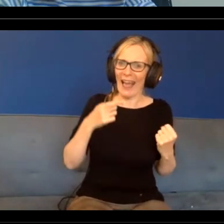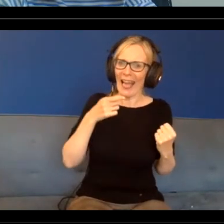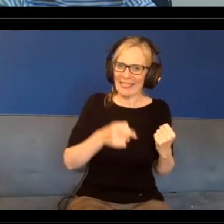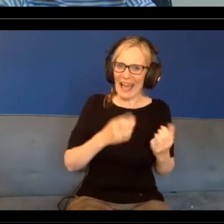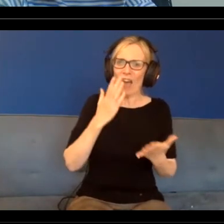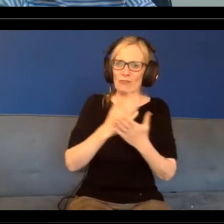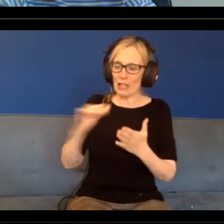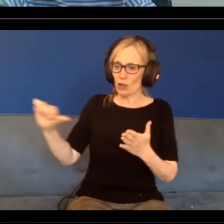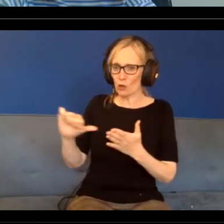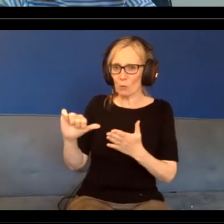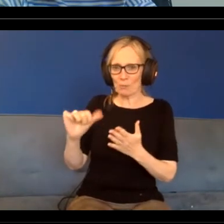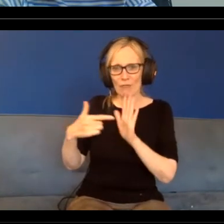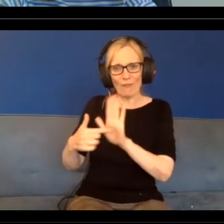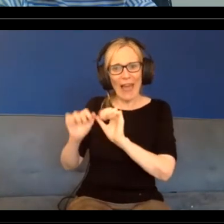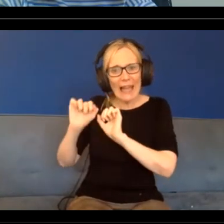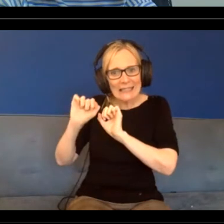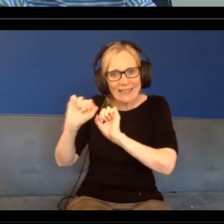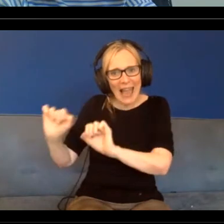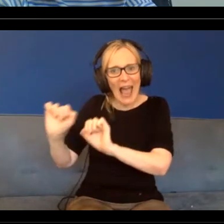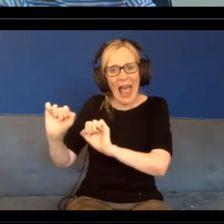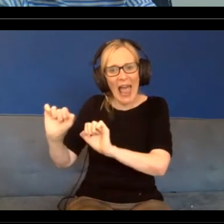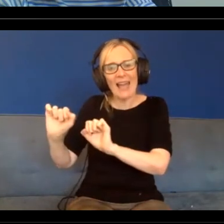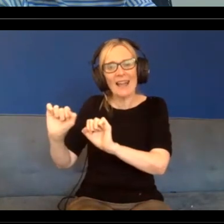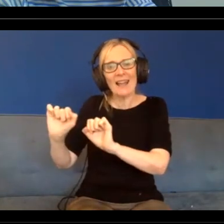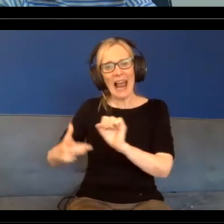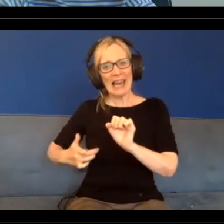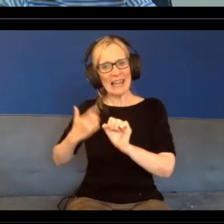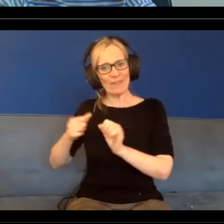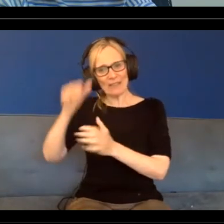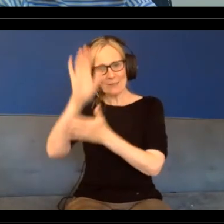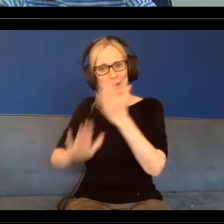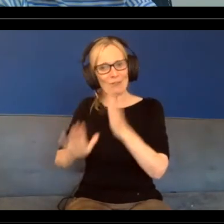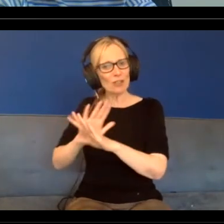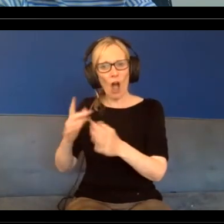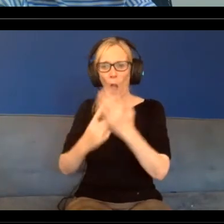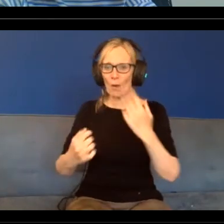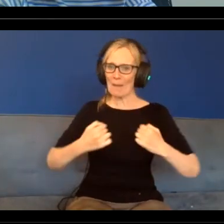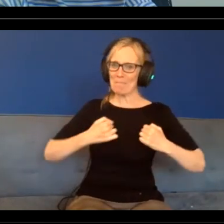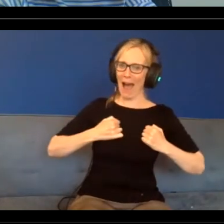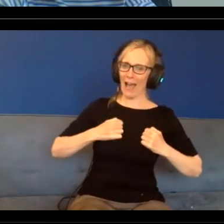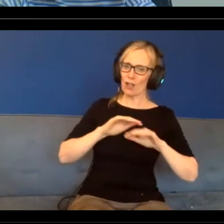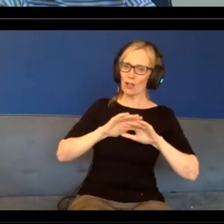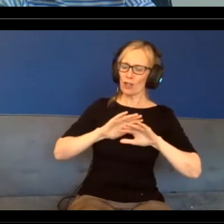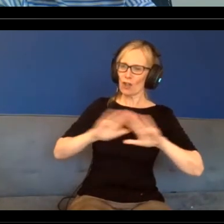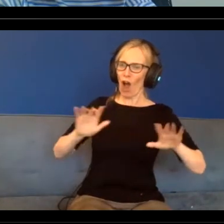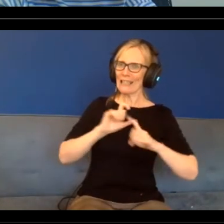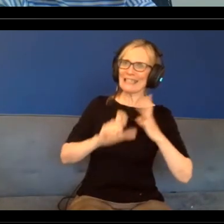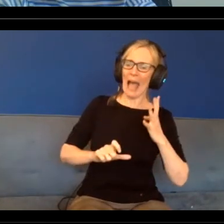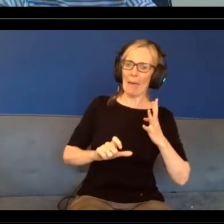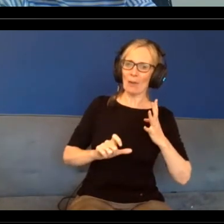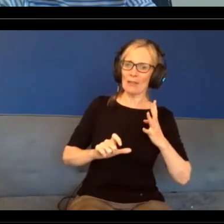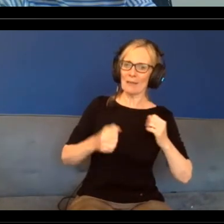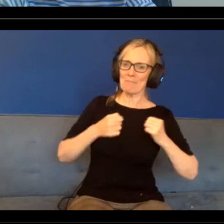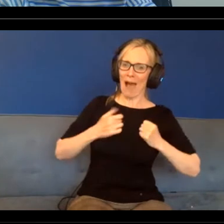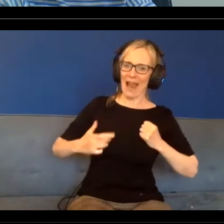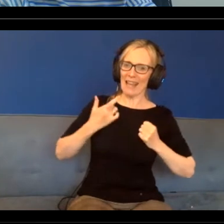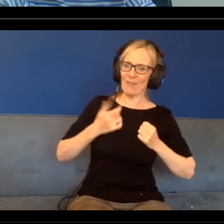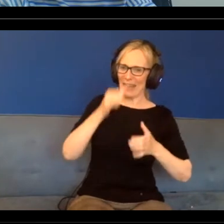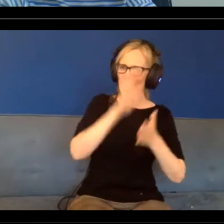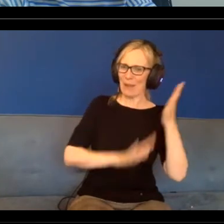of disabled musicians fed into the interpretation that wasn't just through my perspective as someone with no lived experience of those